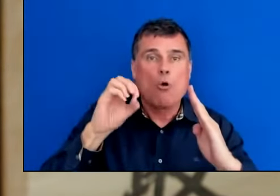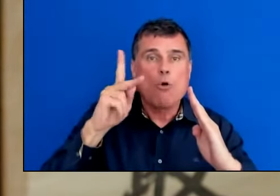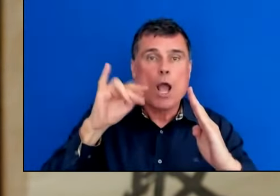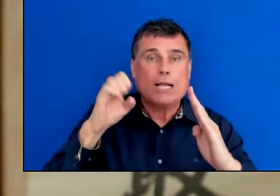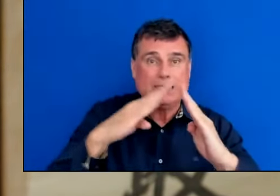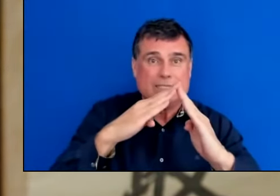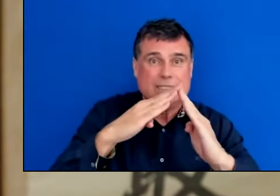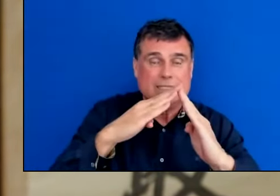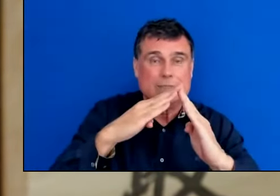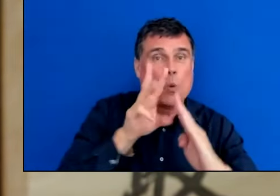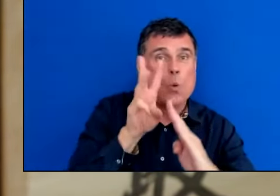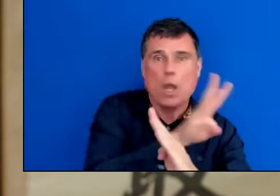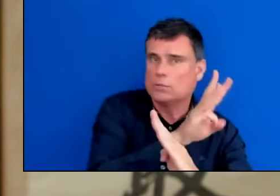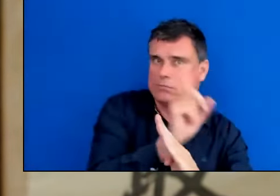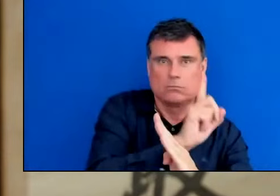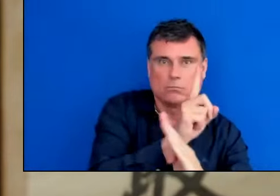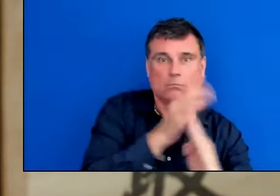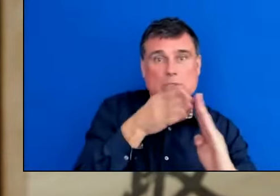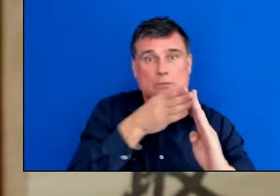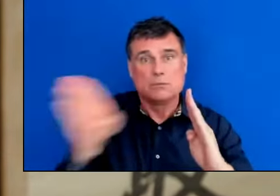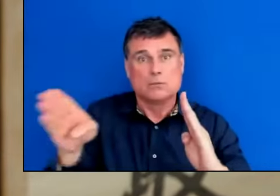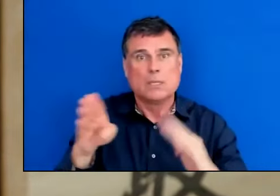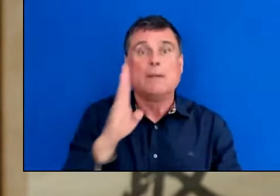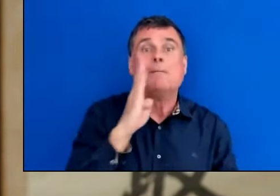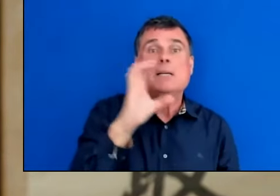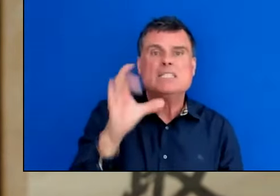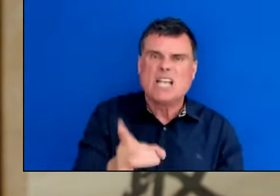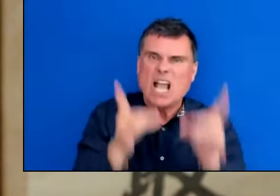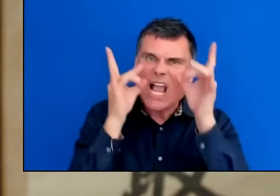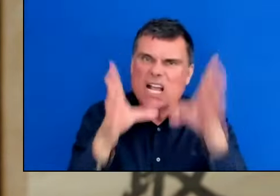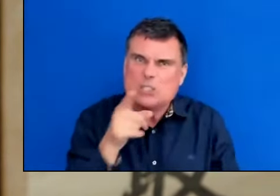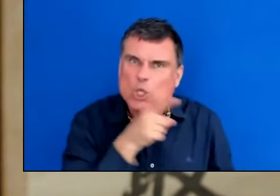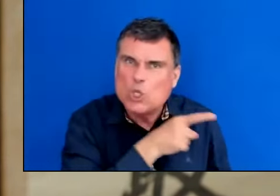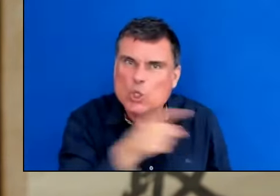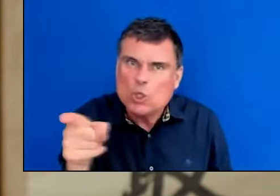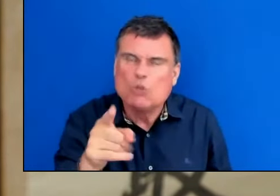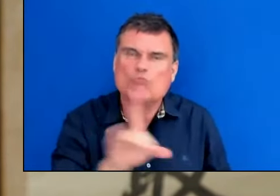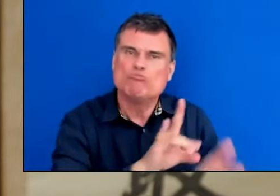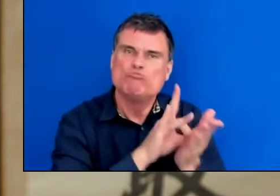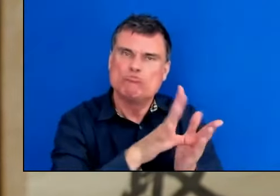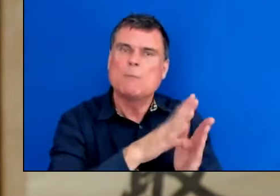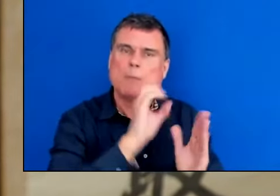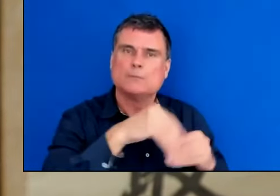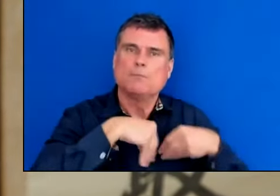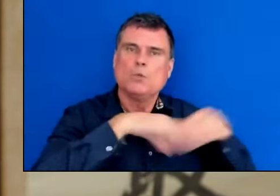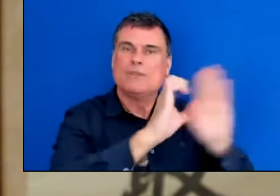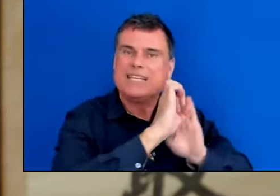that BC hates you. We want to get rid of you.